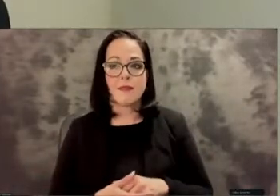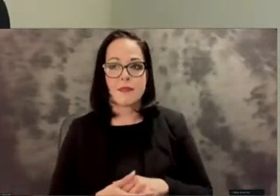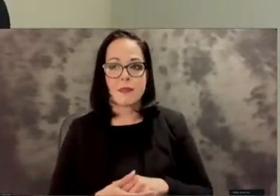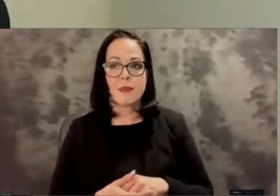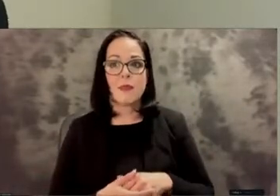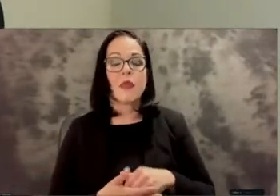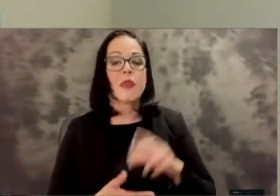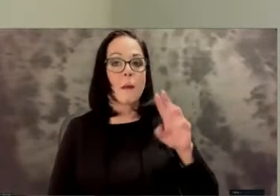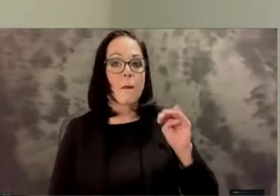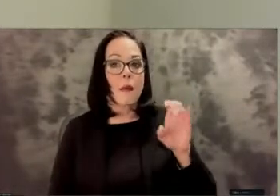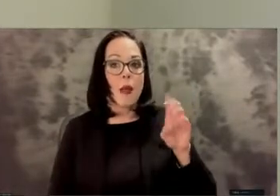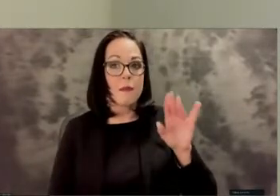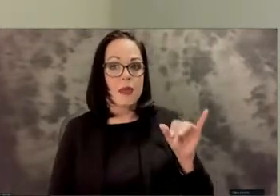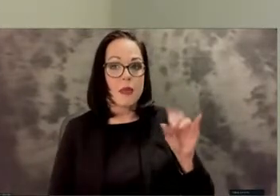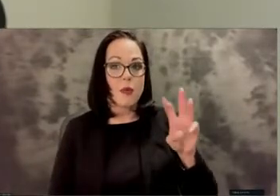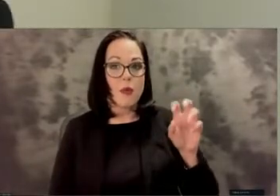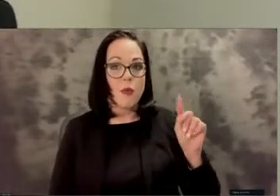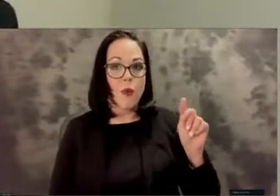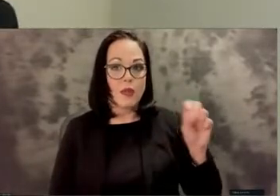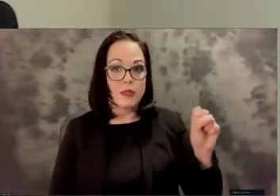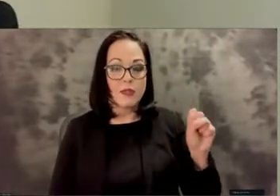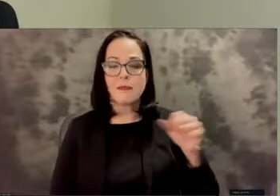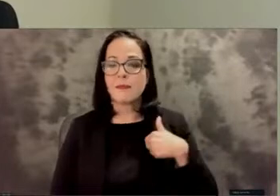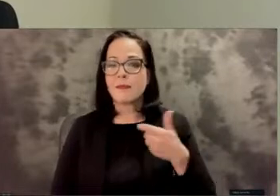Mr. Bobby Watts. Present.